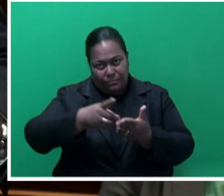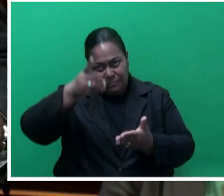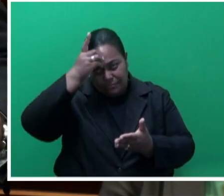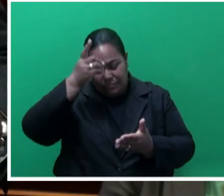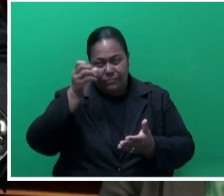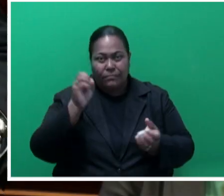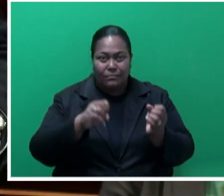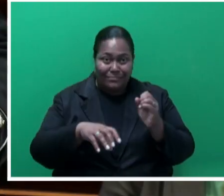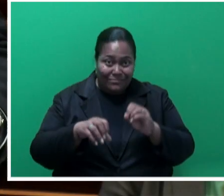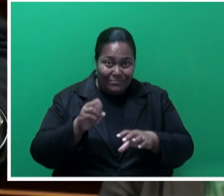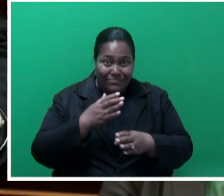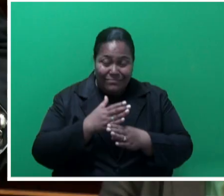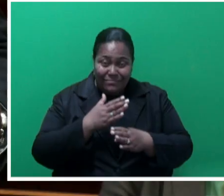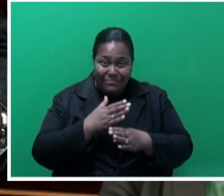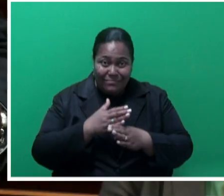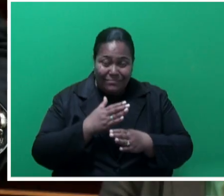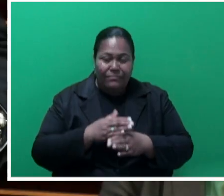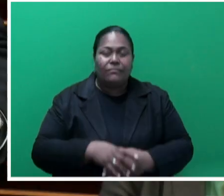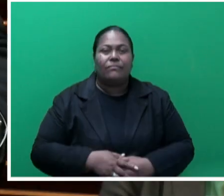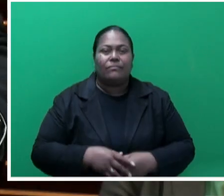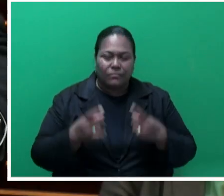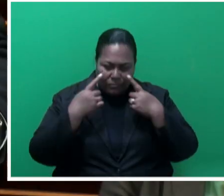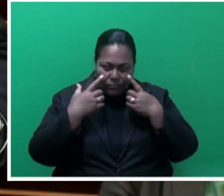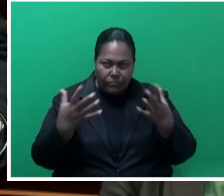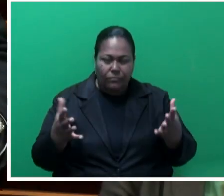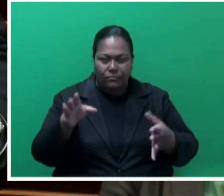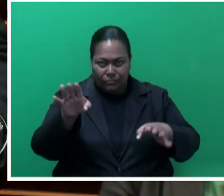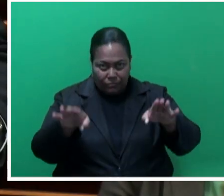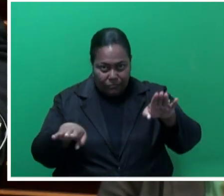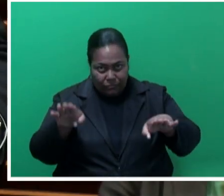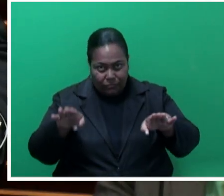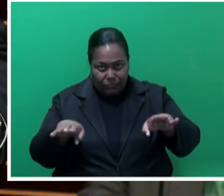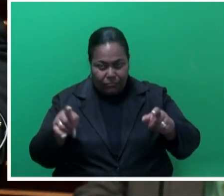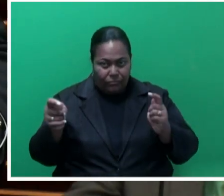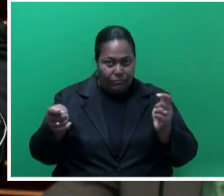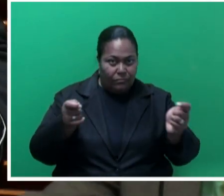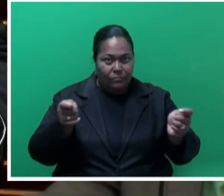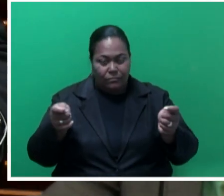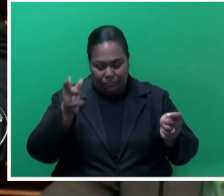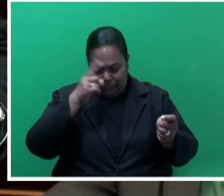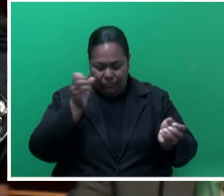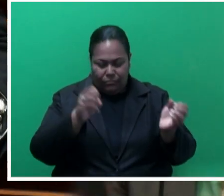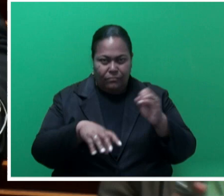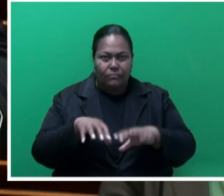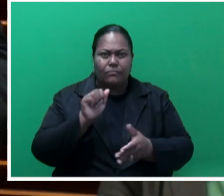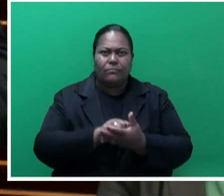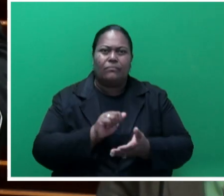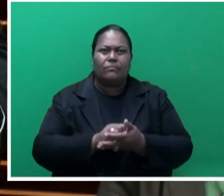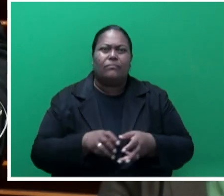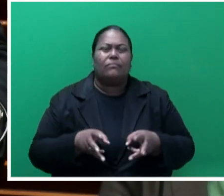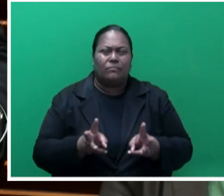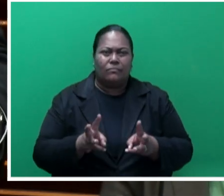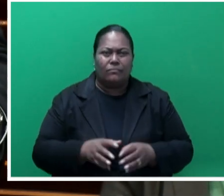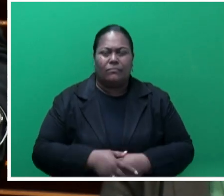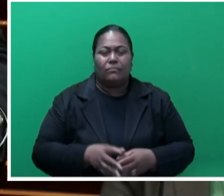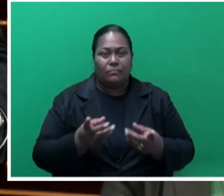attributes together reflect balance, cohesion, and ability to contribute effectively to the district. It should also